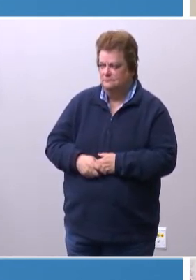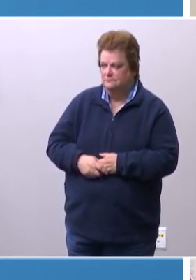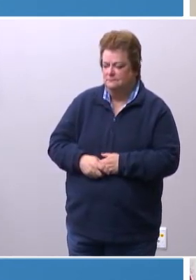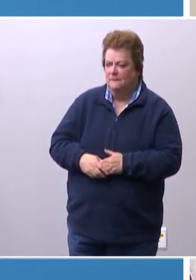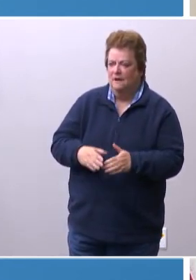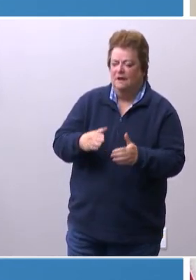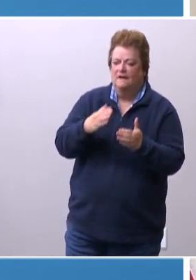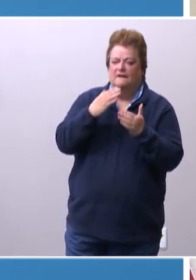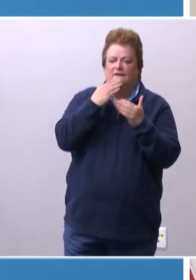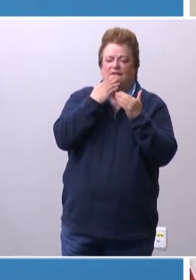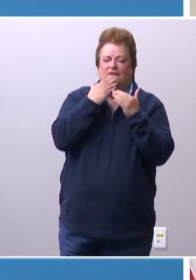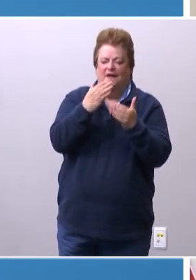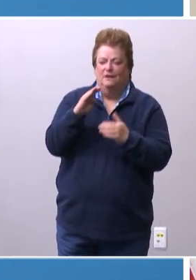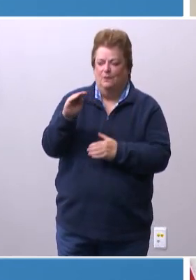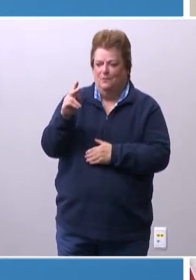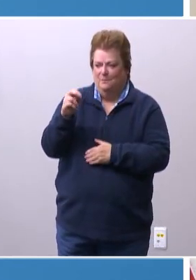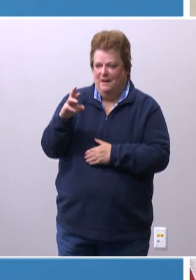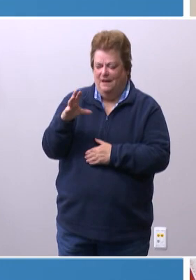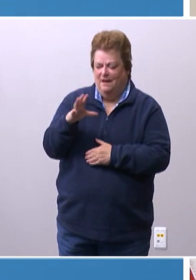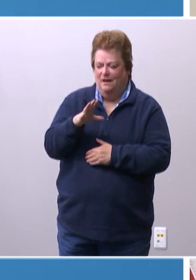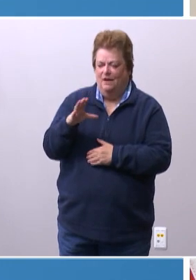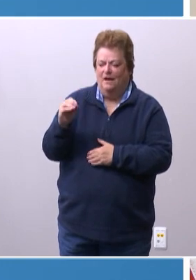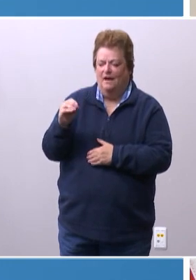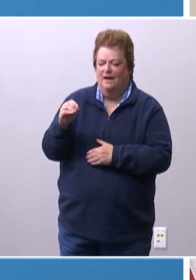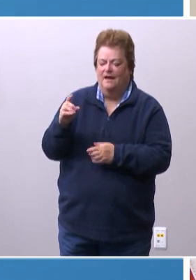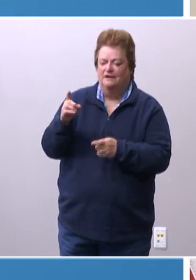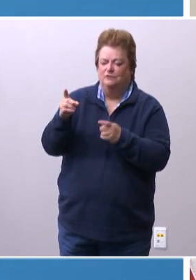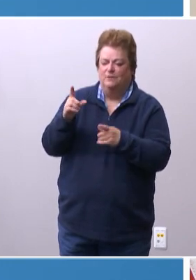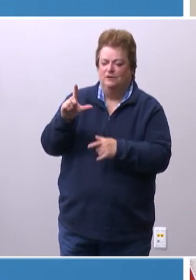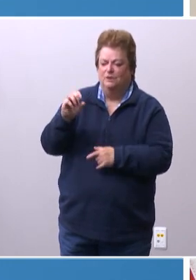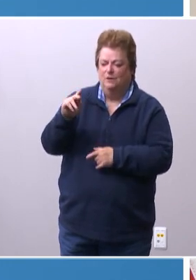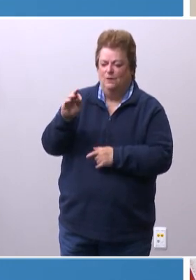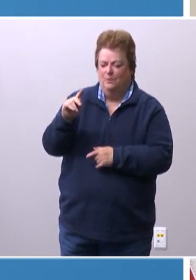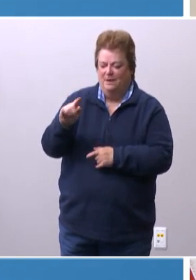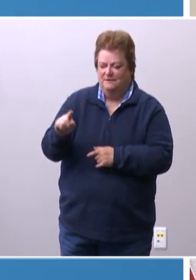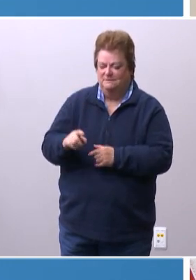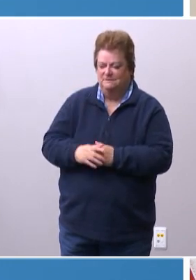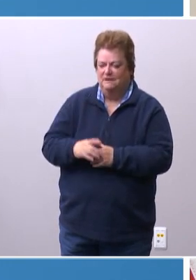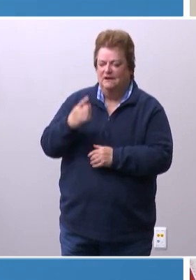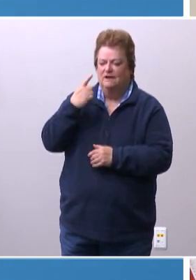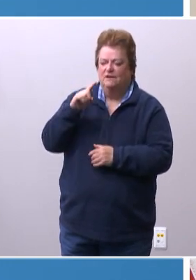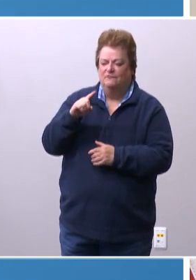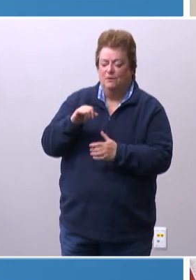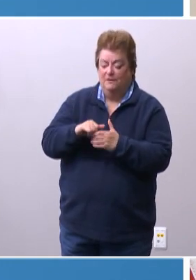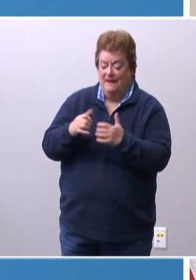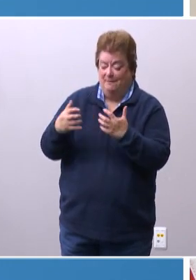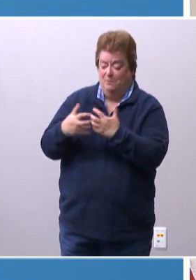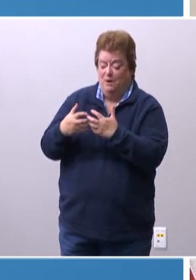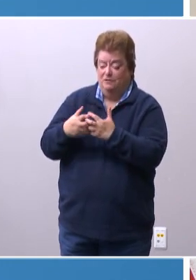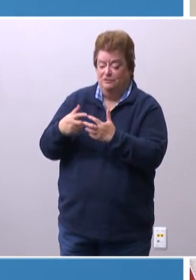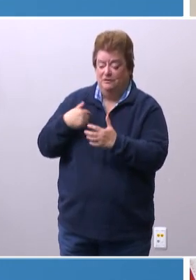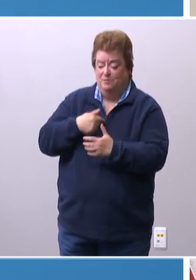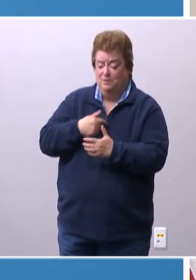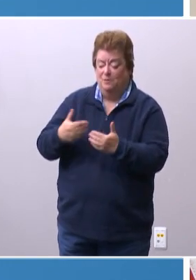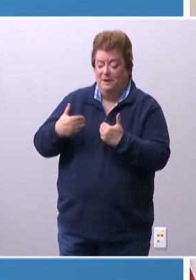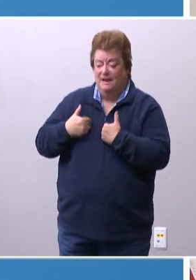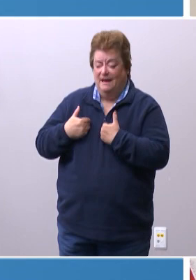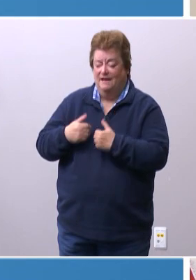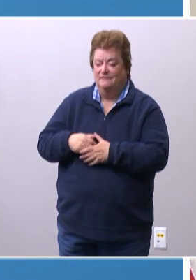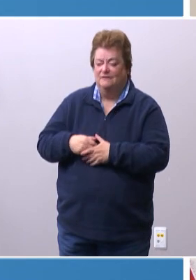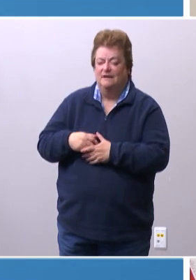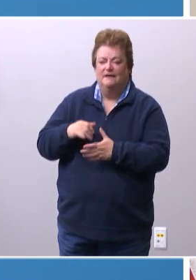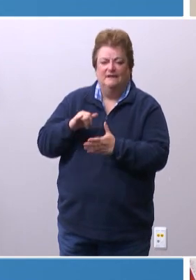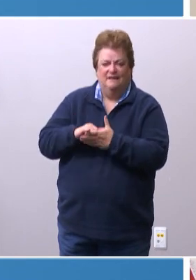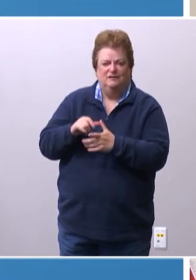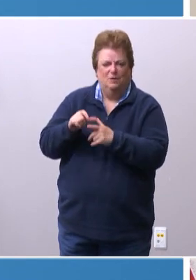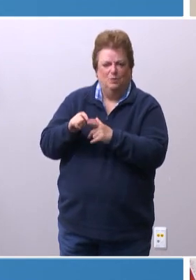Thank you, Mayor. Thank you, Director Lopez, for the partnership that we have. I know that that's a word that we also use